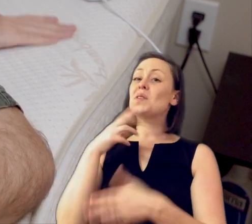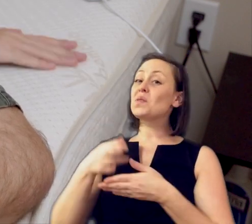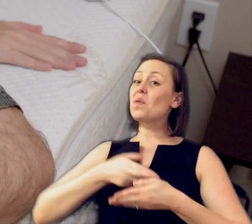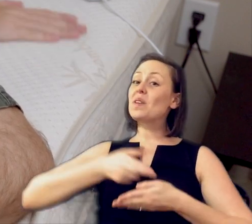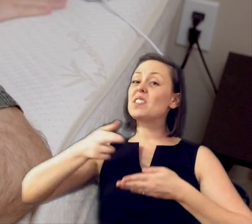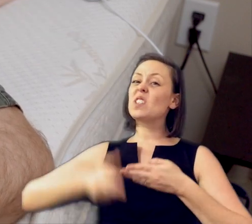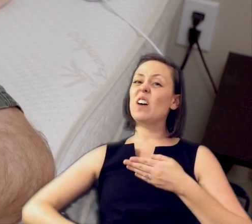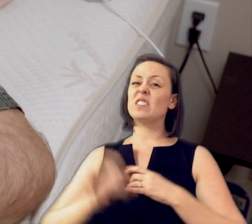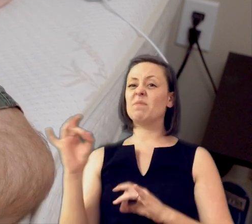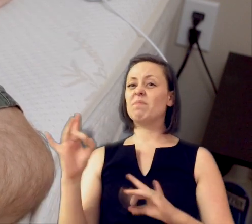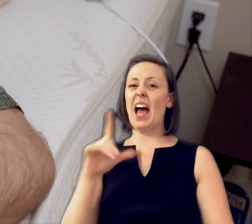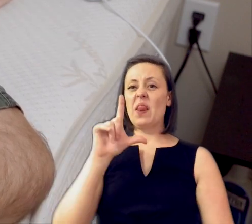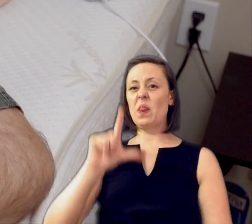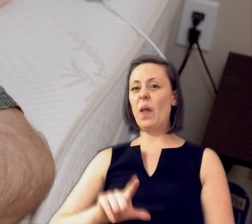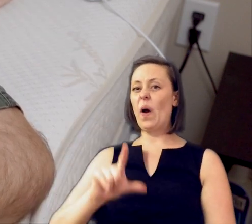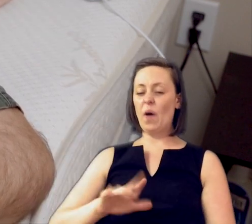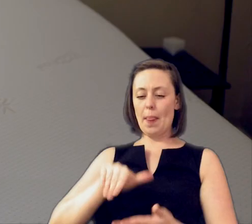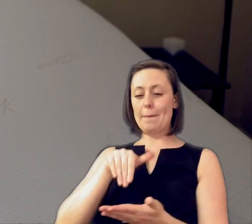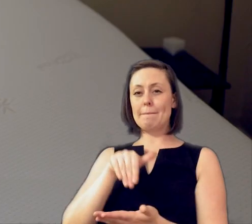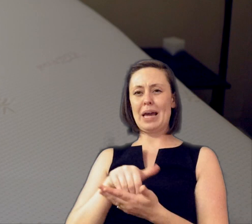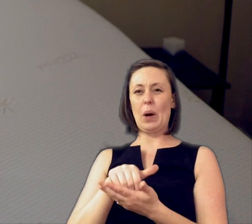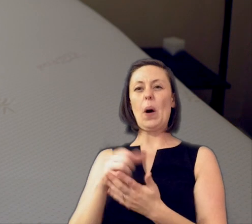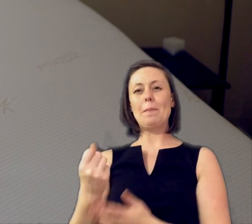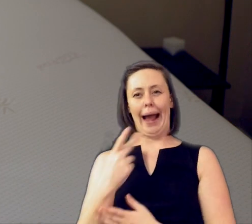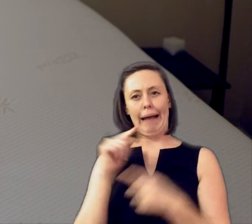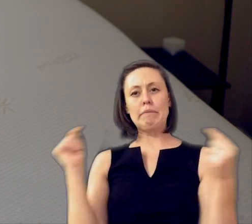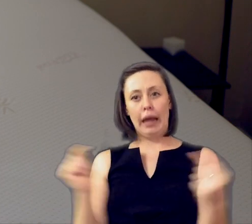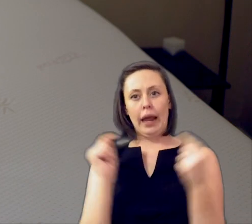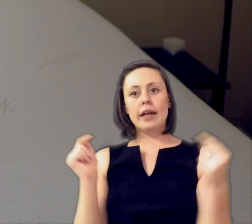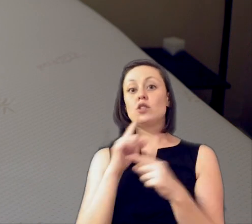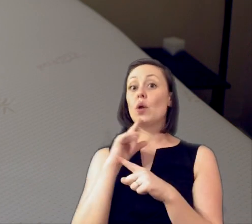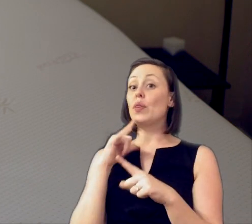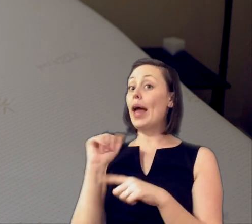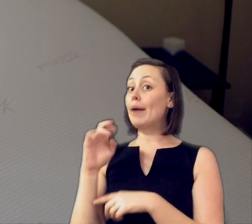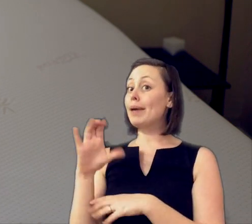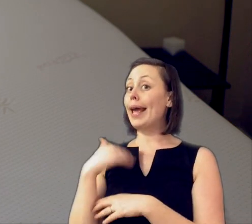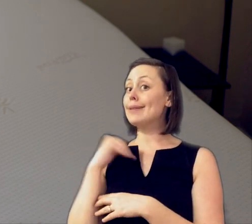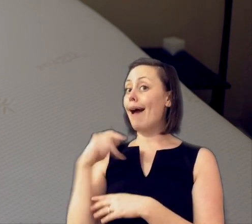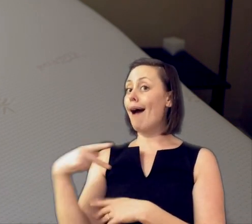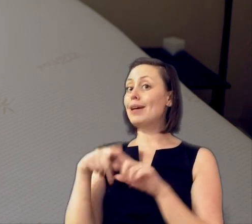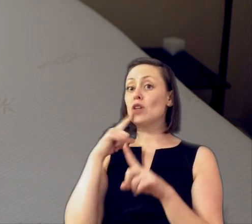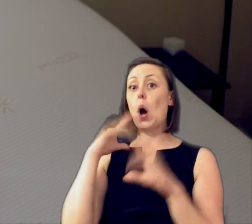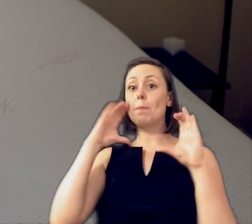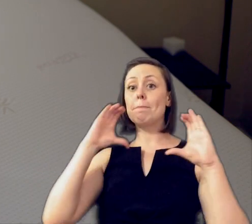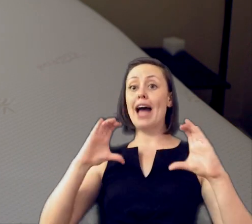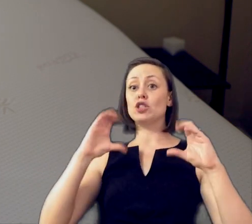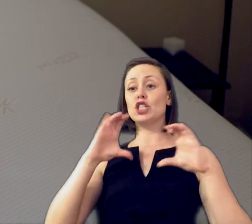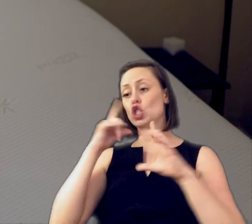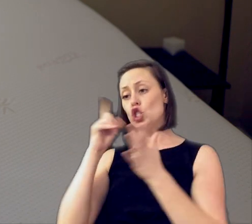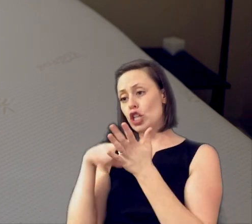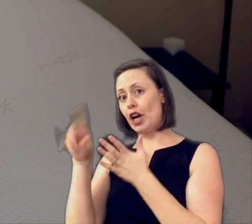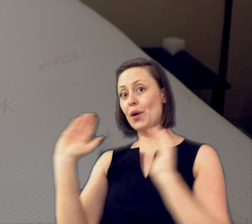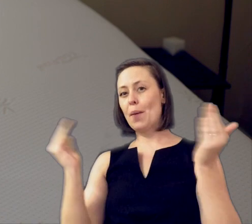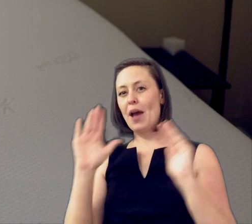pretty bad low and midsection back pain. So AirPedic has an app and it's called Mattress Checker. It's going to compare